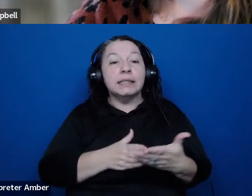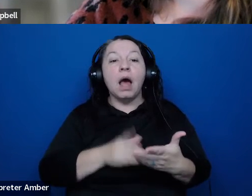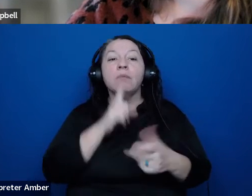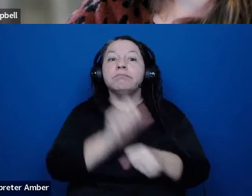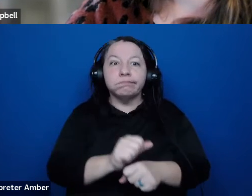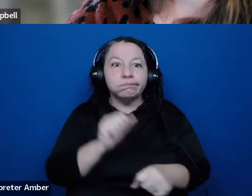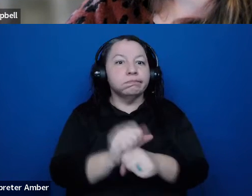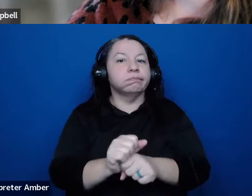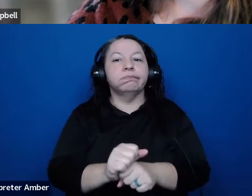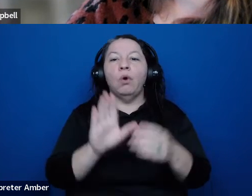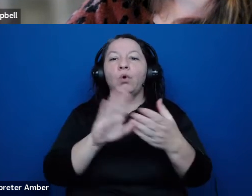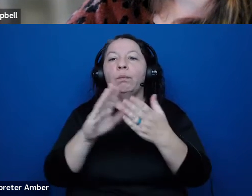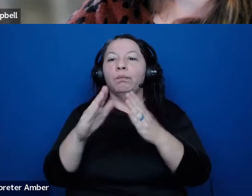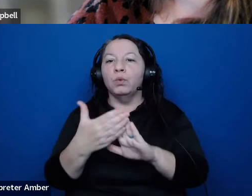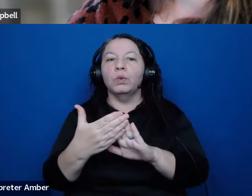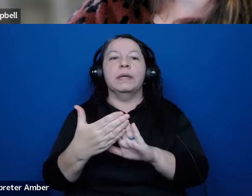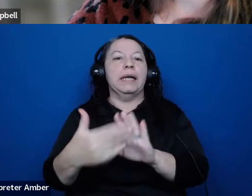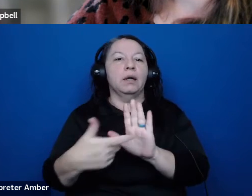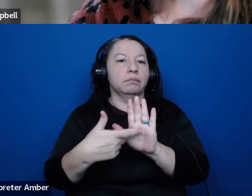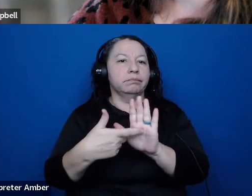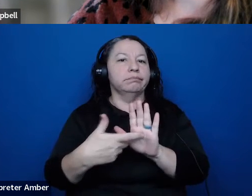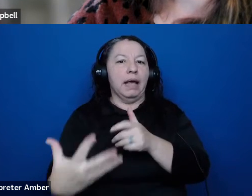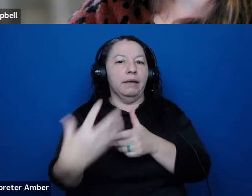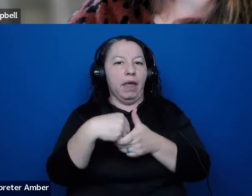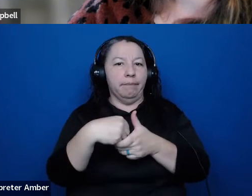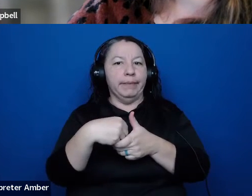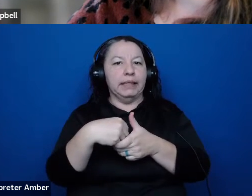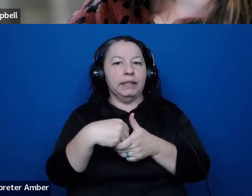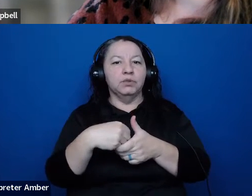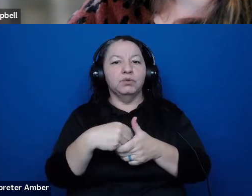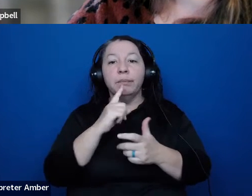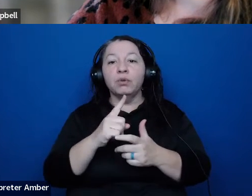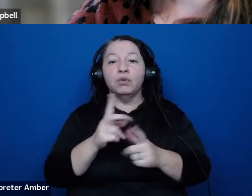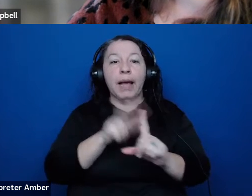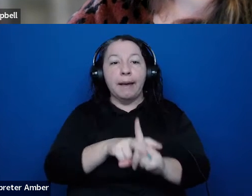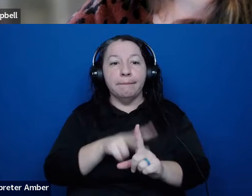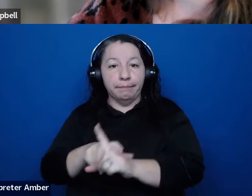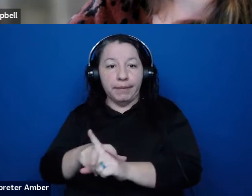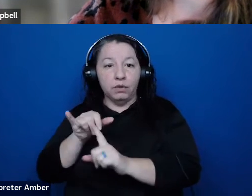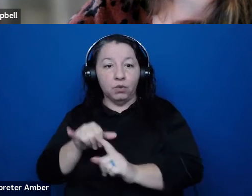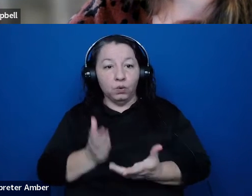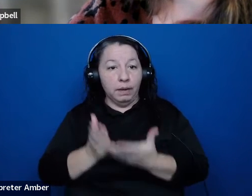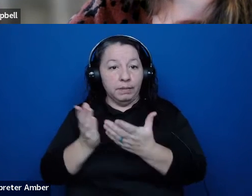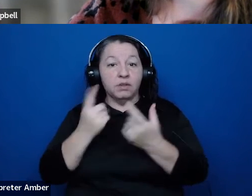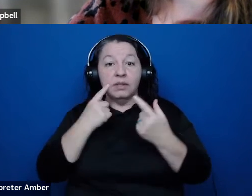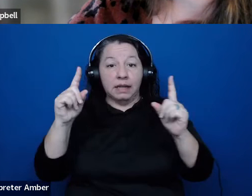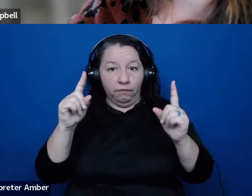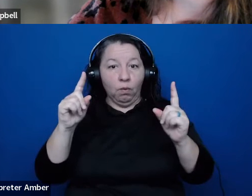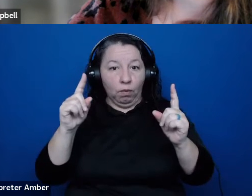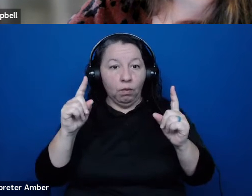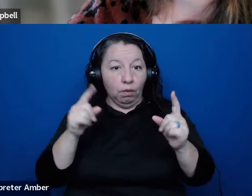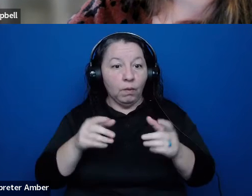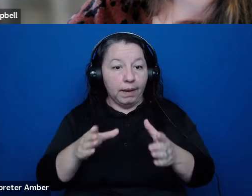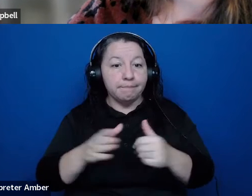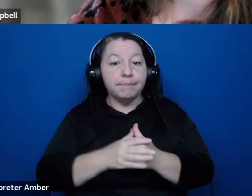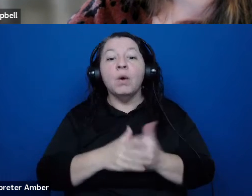community stakeholder engagement to implement recommendations in a successful manner. So we plan to keep you all